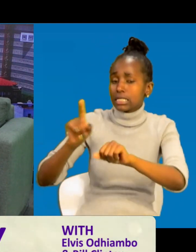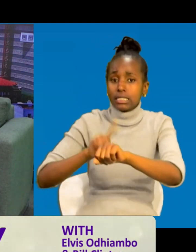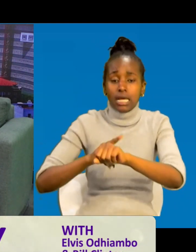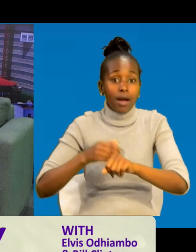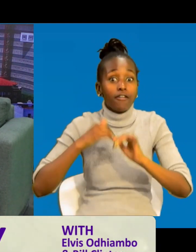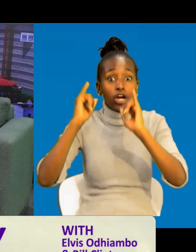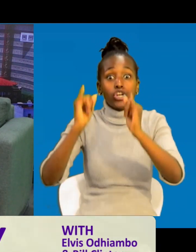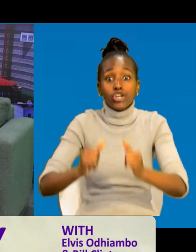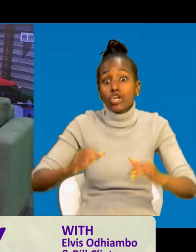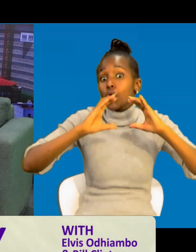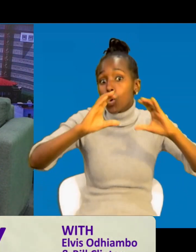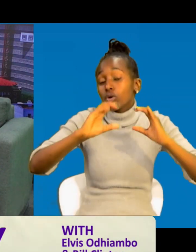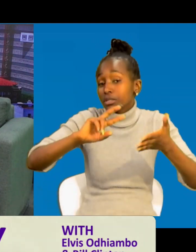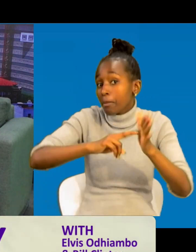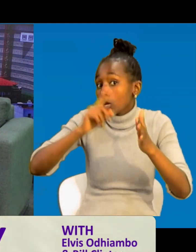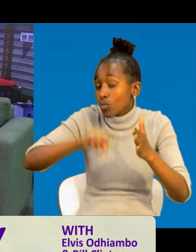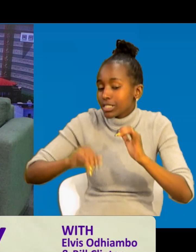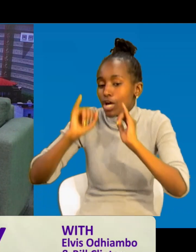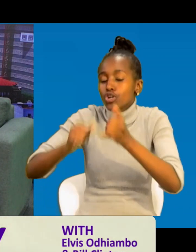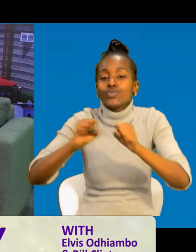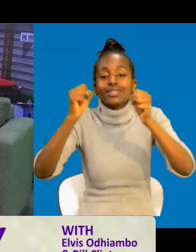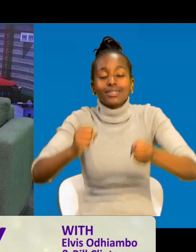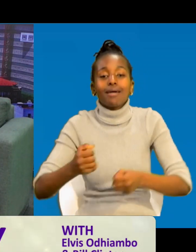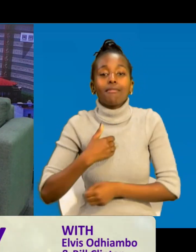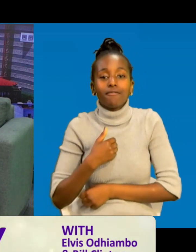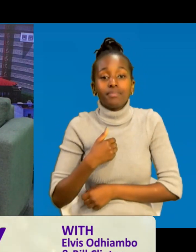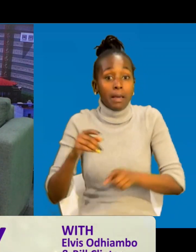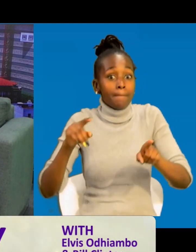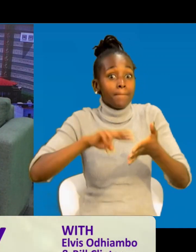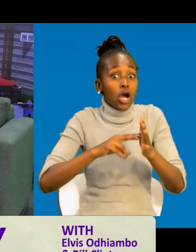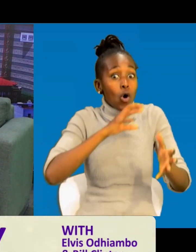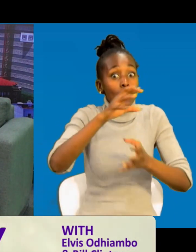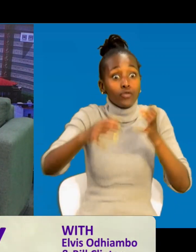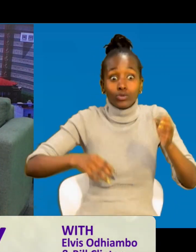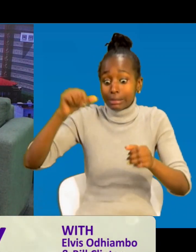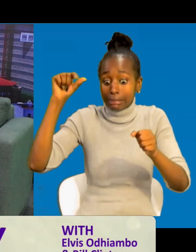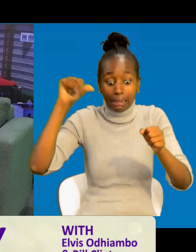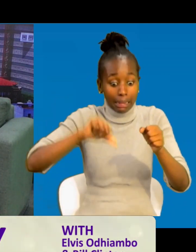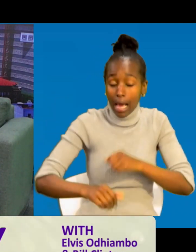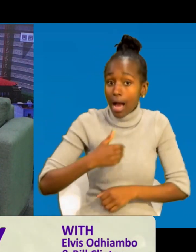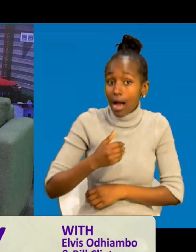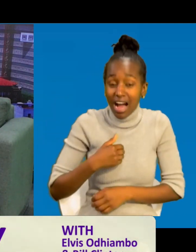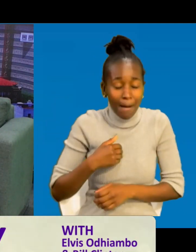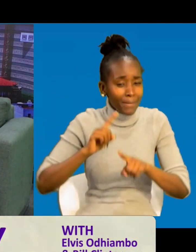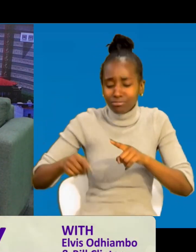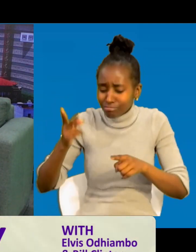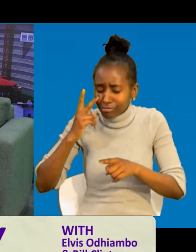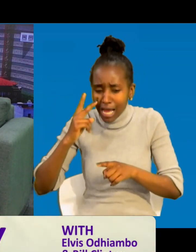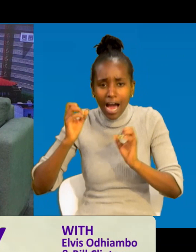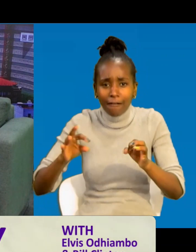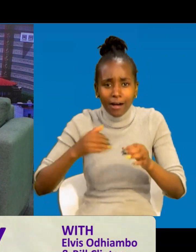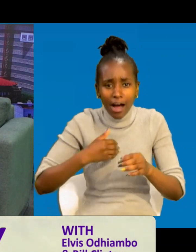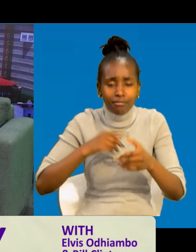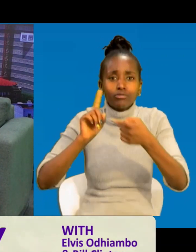new coach, which means a new system in place. Then the confusion is still there. We can see they're not doing really well as far as getting positive